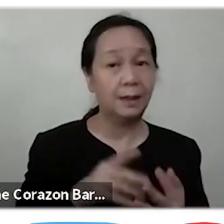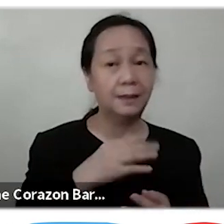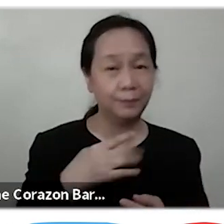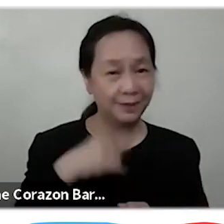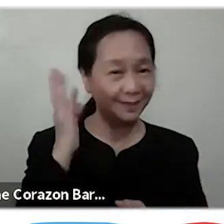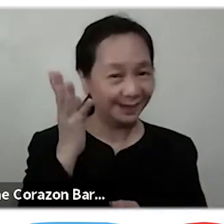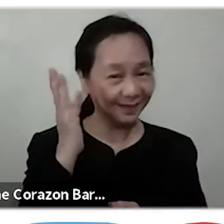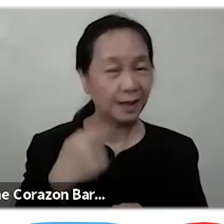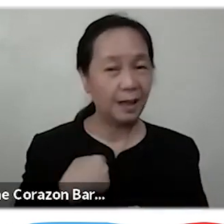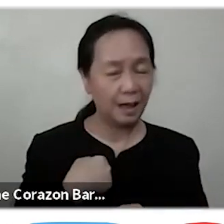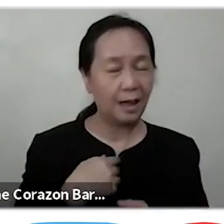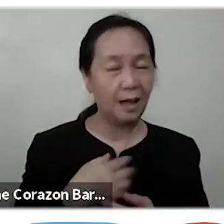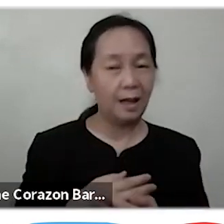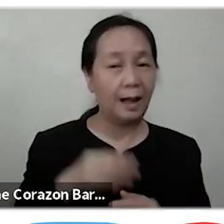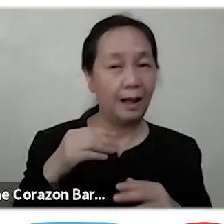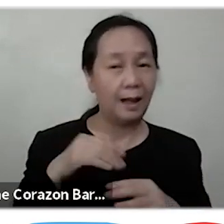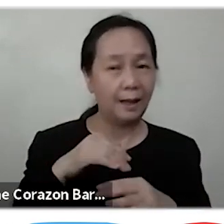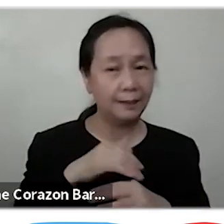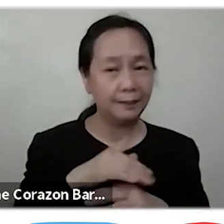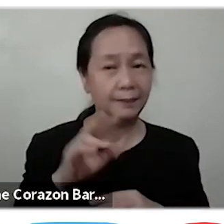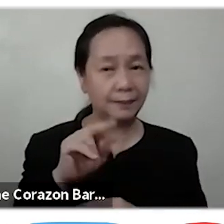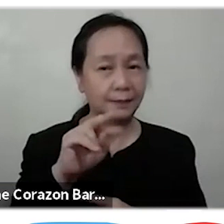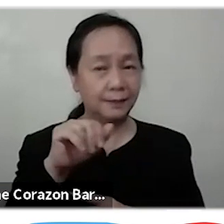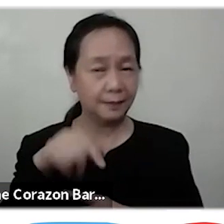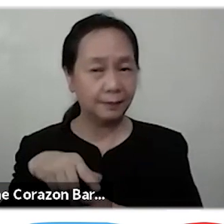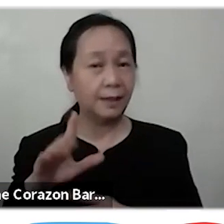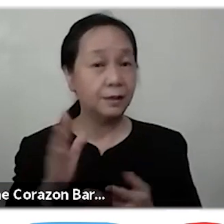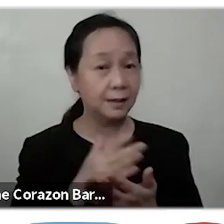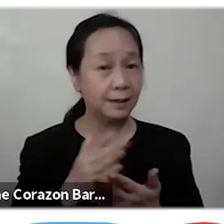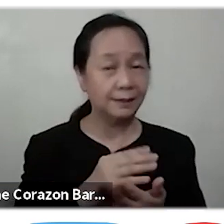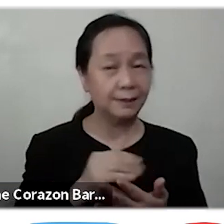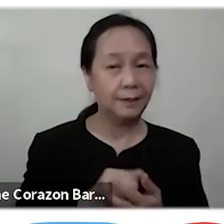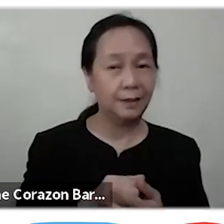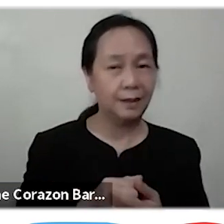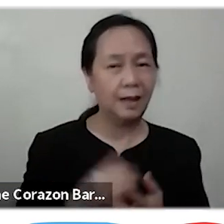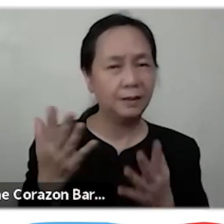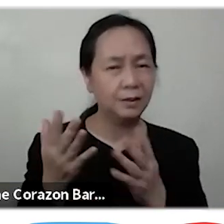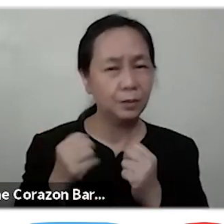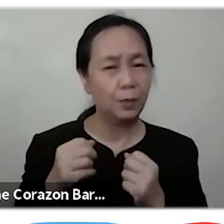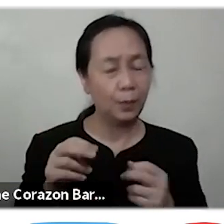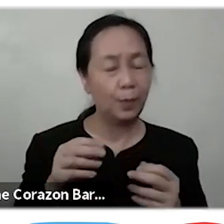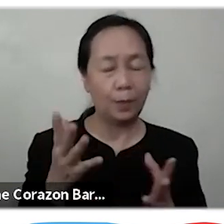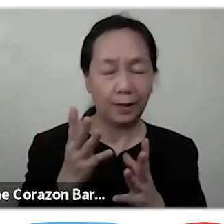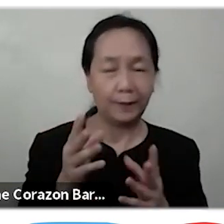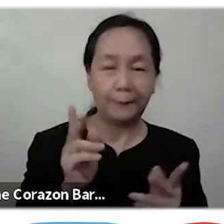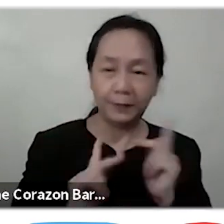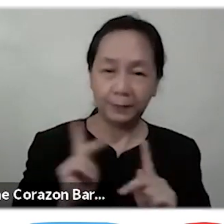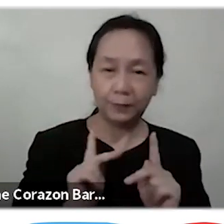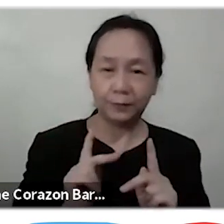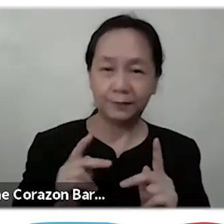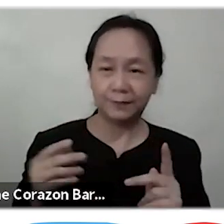mine, I sang all Nepali song, though I don't know to sing. That was because I just wanted to make it